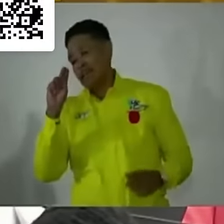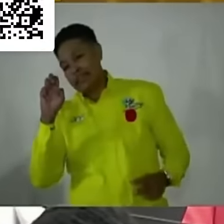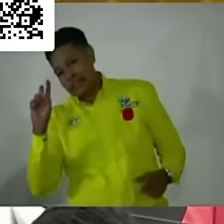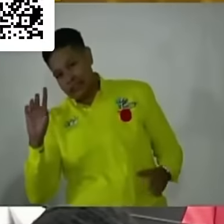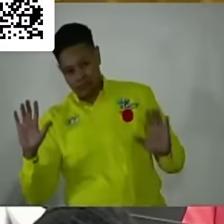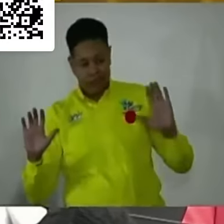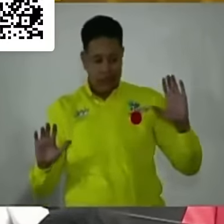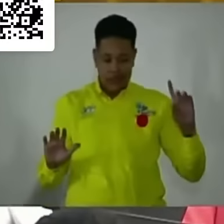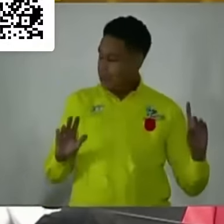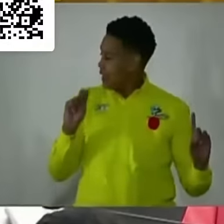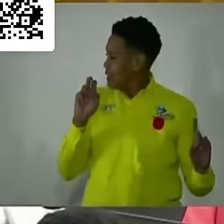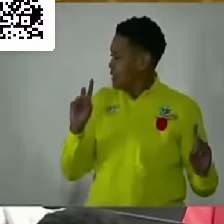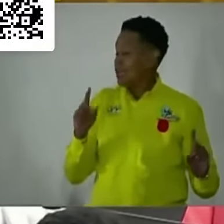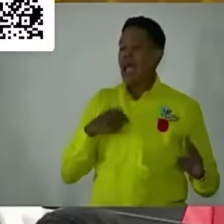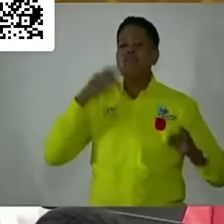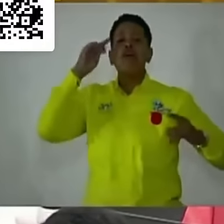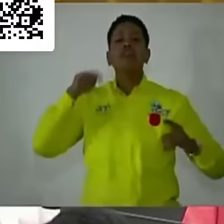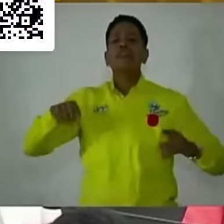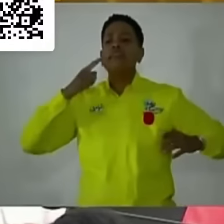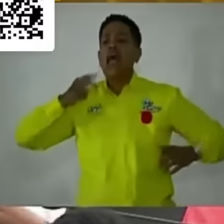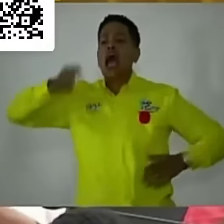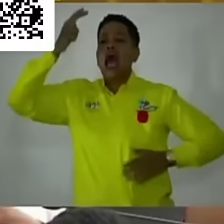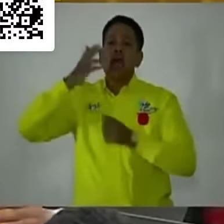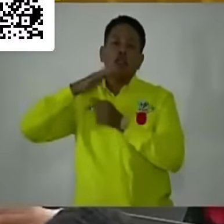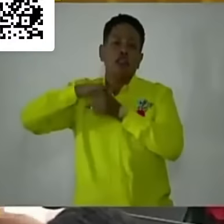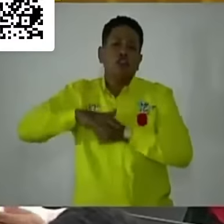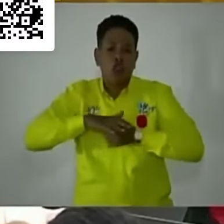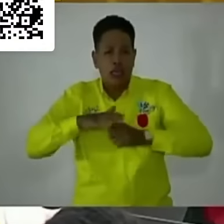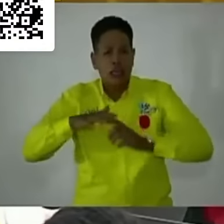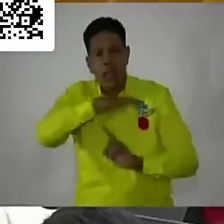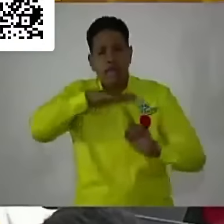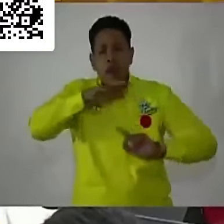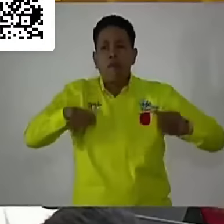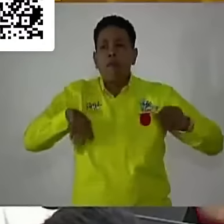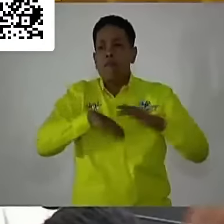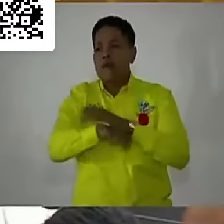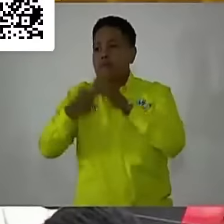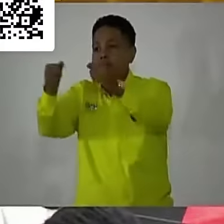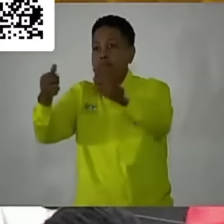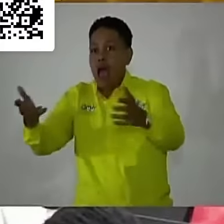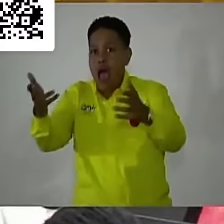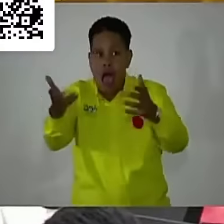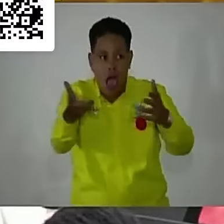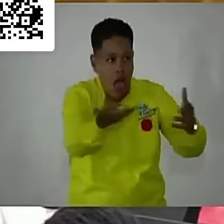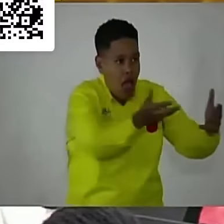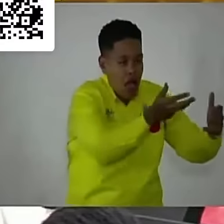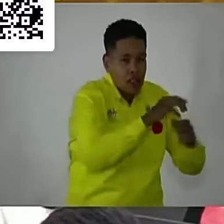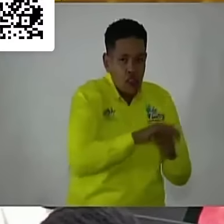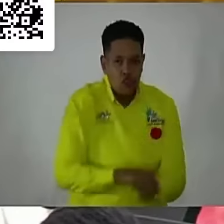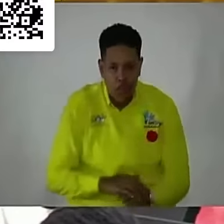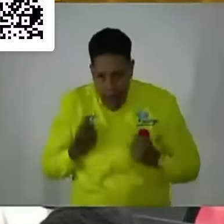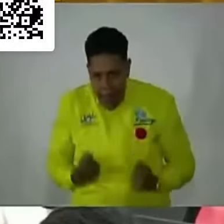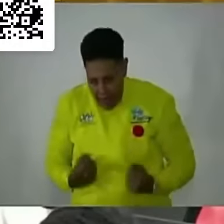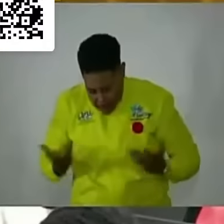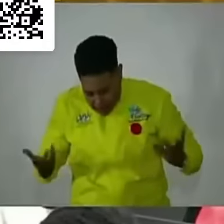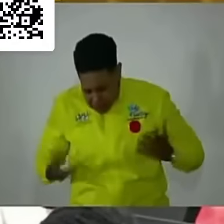that this is a high-stress environment that these persons have been placed in, and